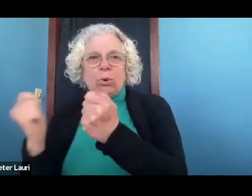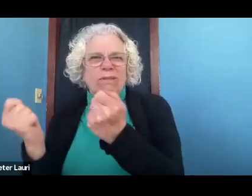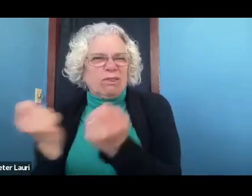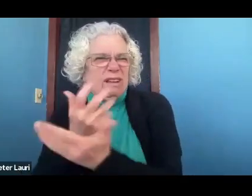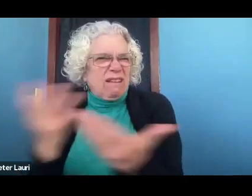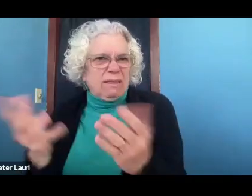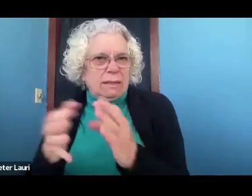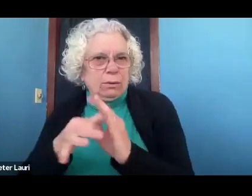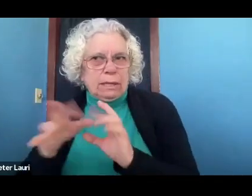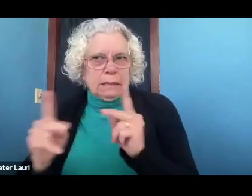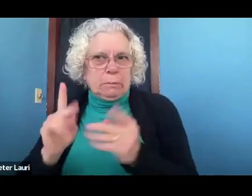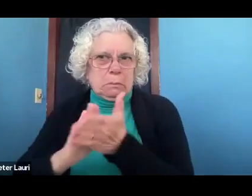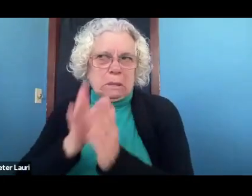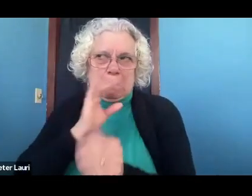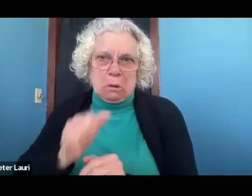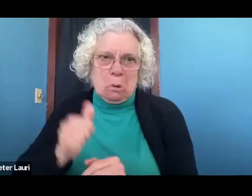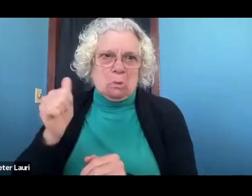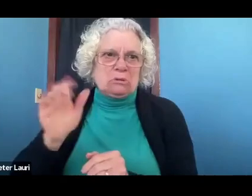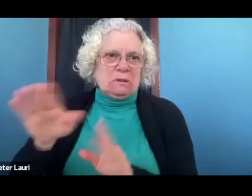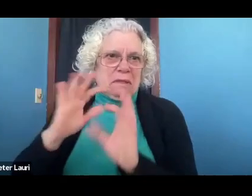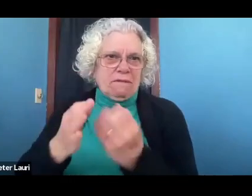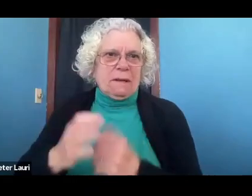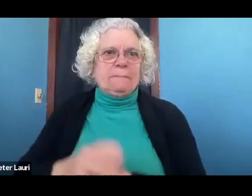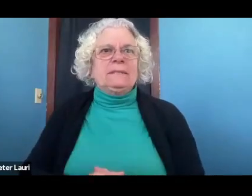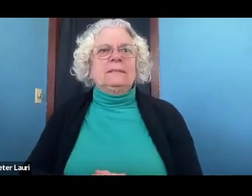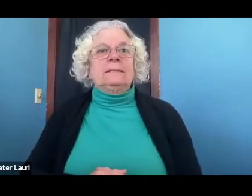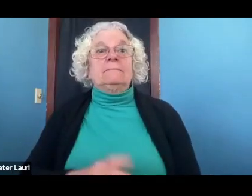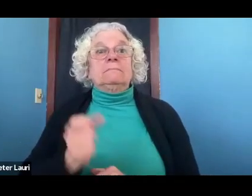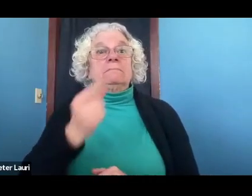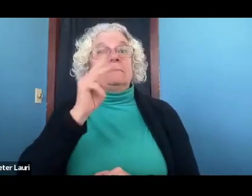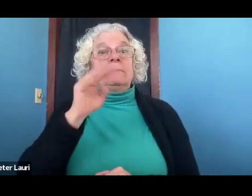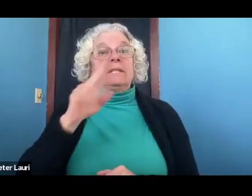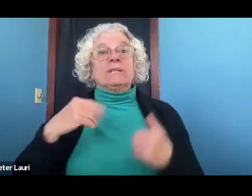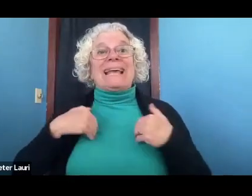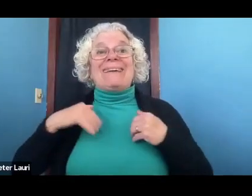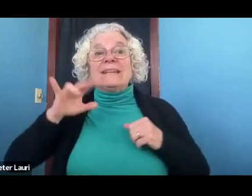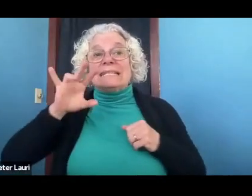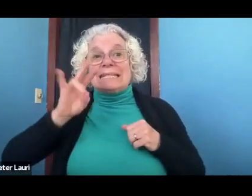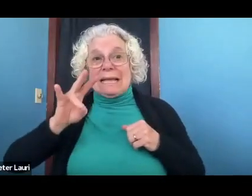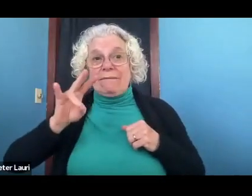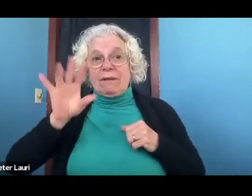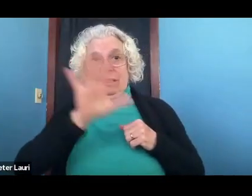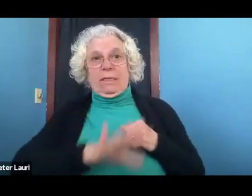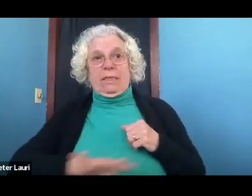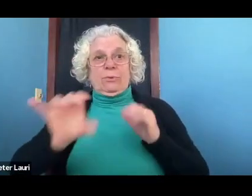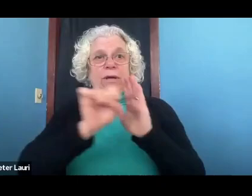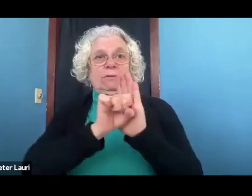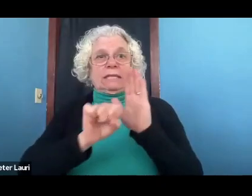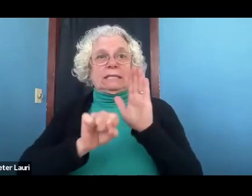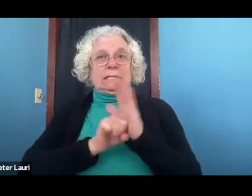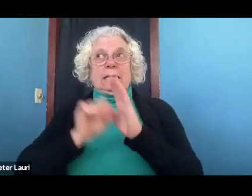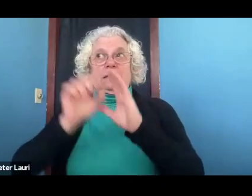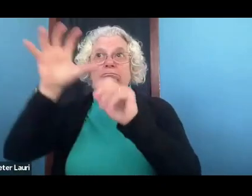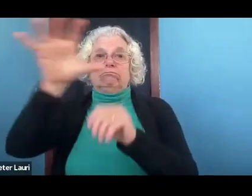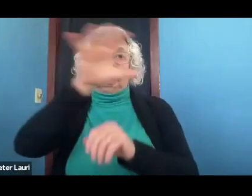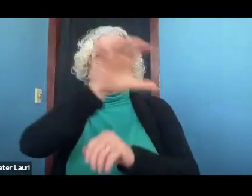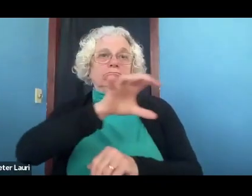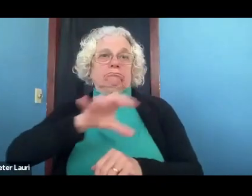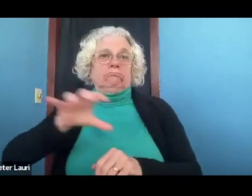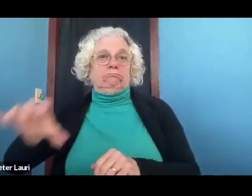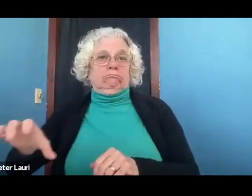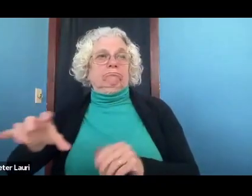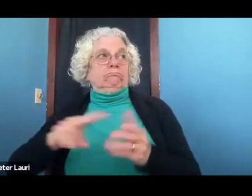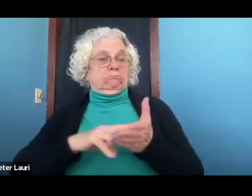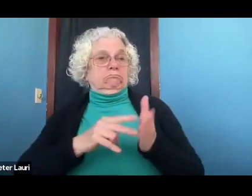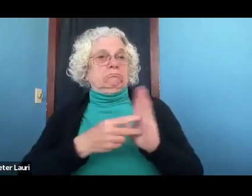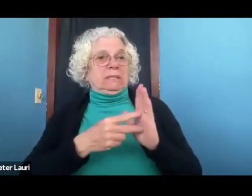that older adults and their families could need. Minnesota has 7 AAAs across the state that are local connections to older Minnesotans